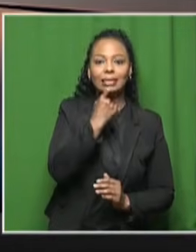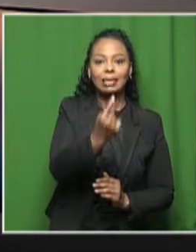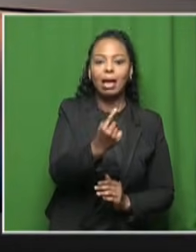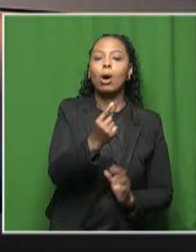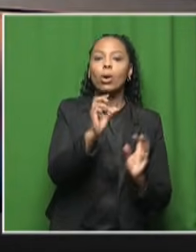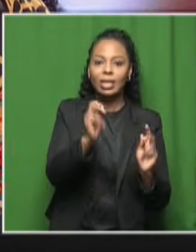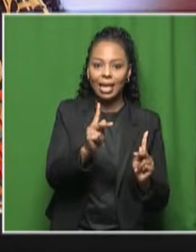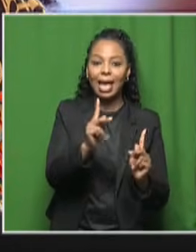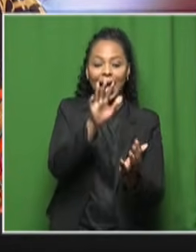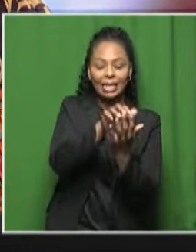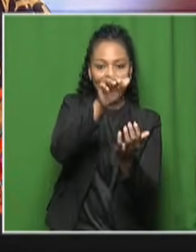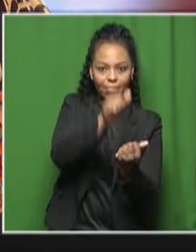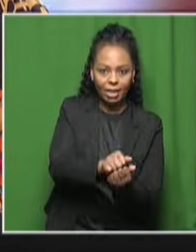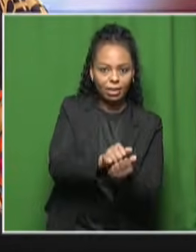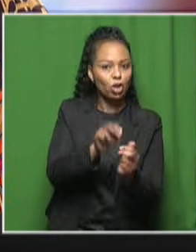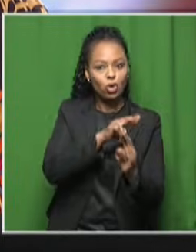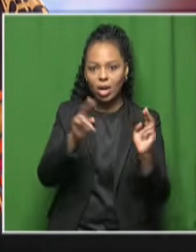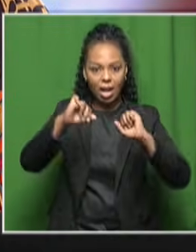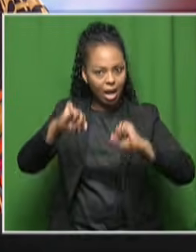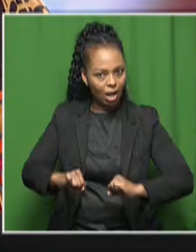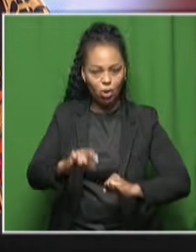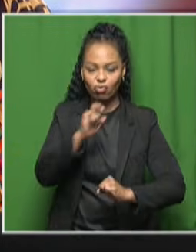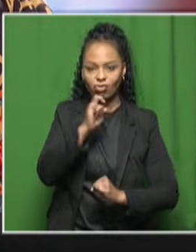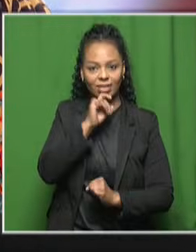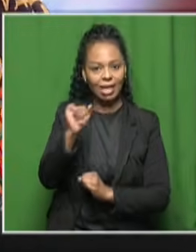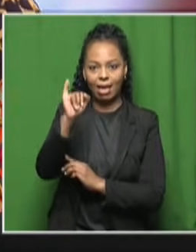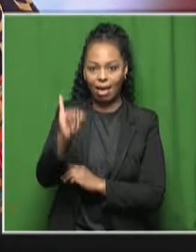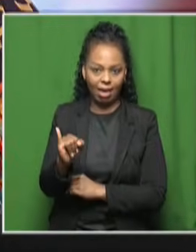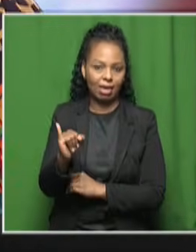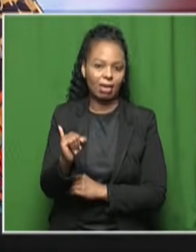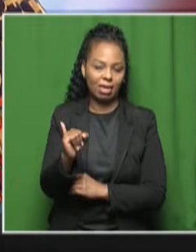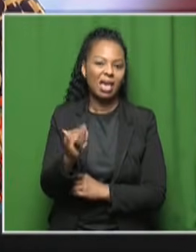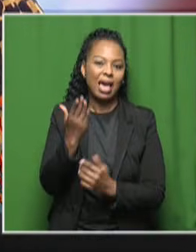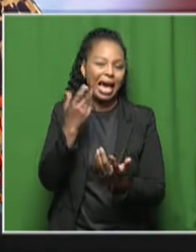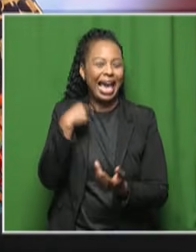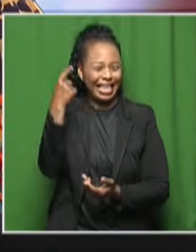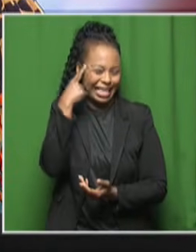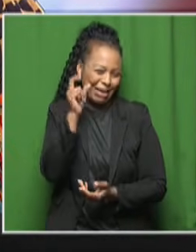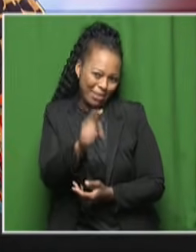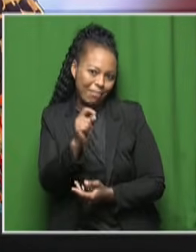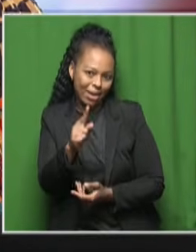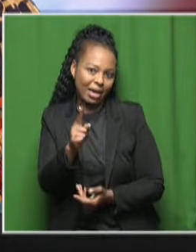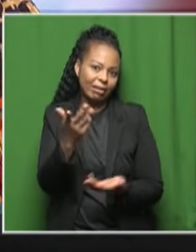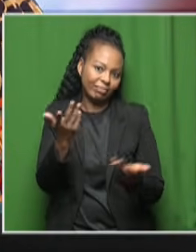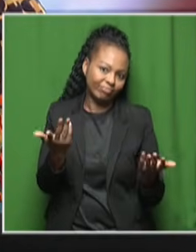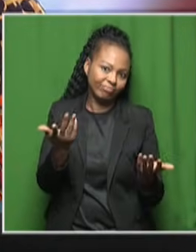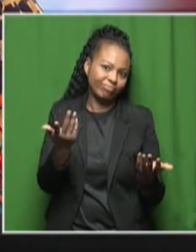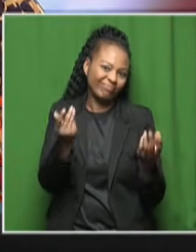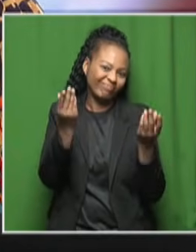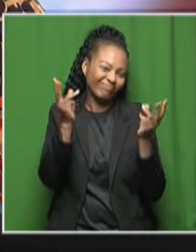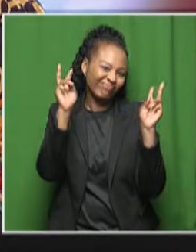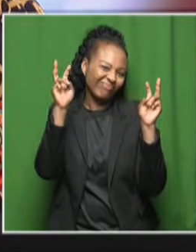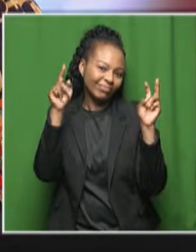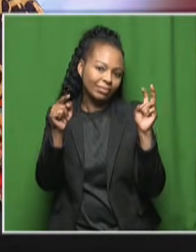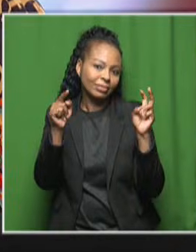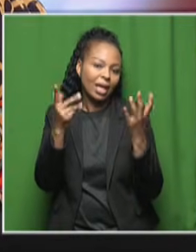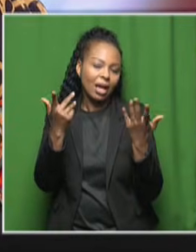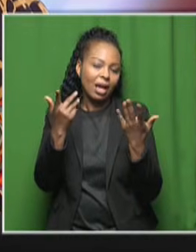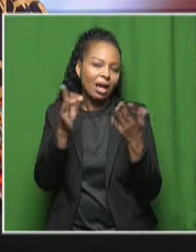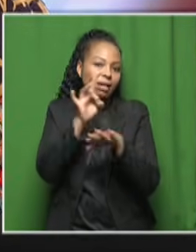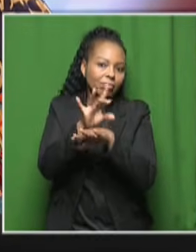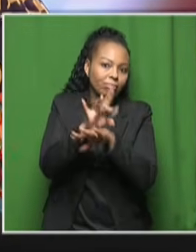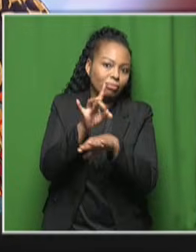particular assignment, you are not allowed to use AI. So I think that with those guidelines, the